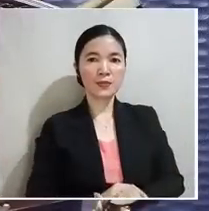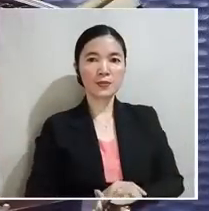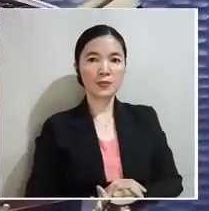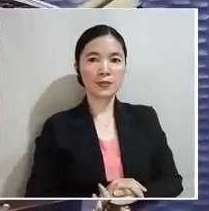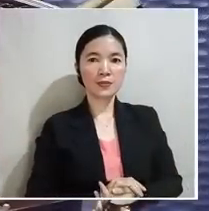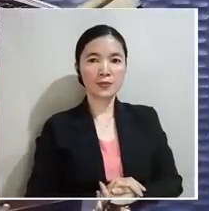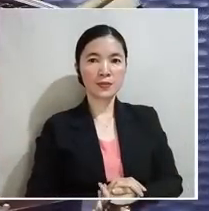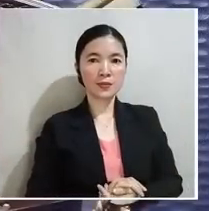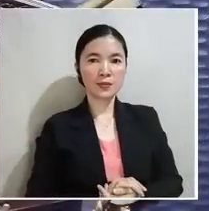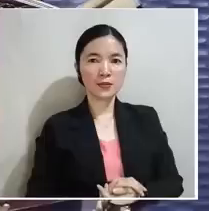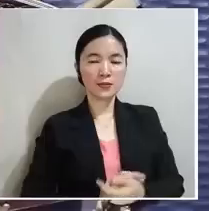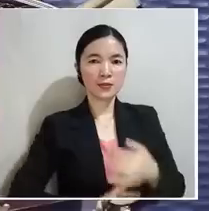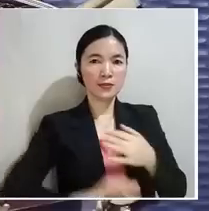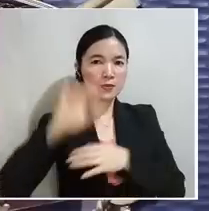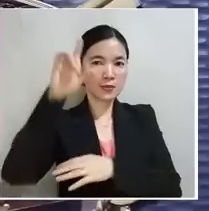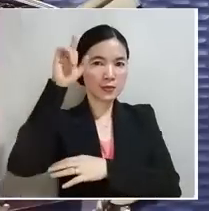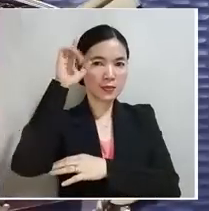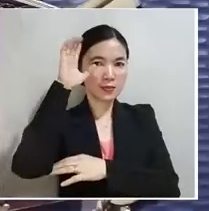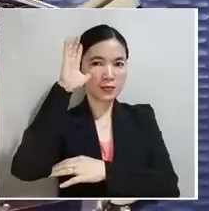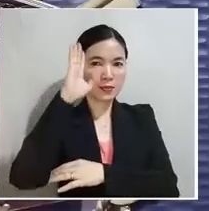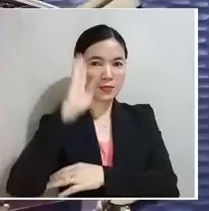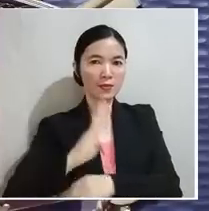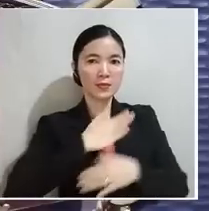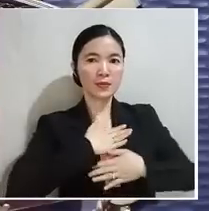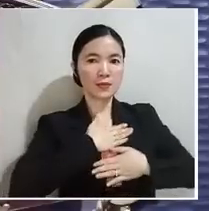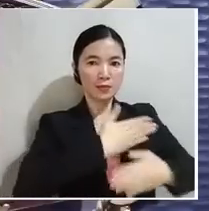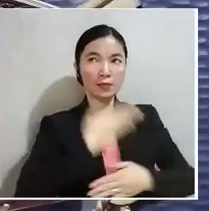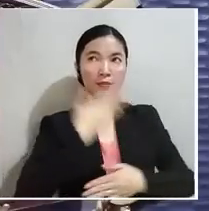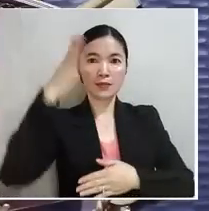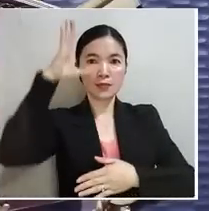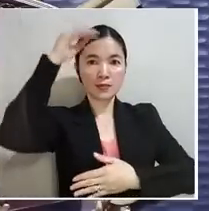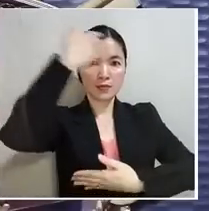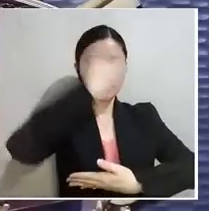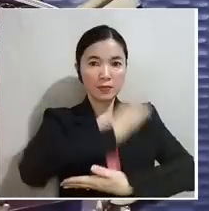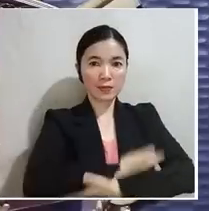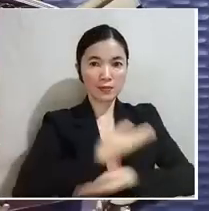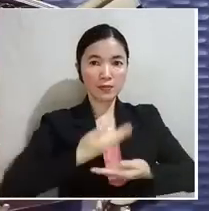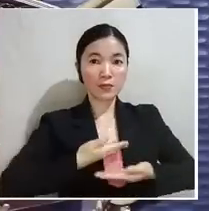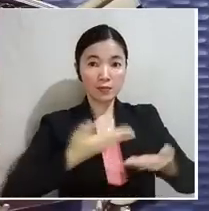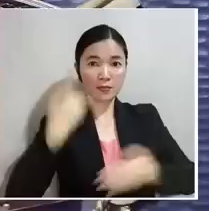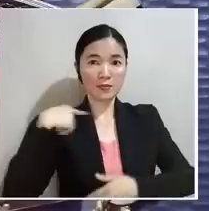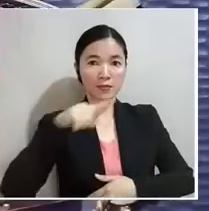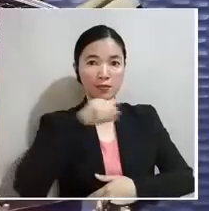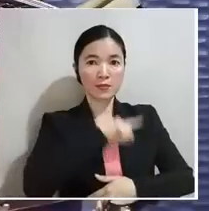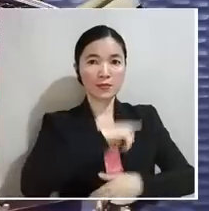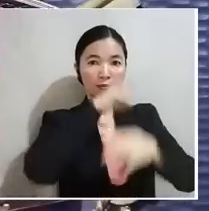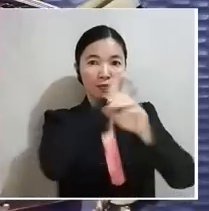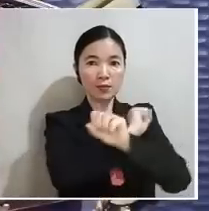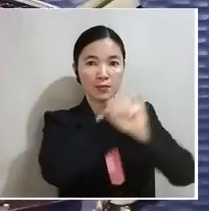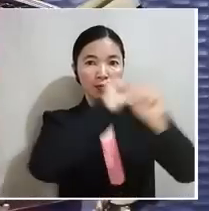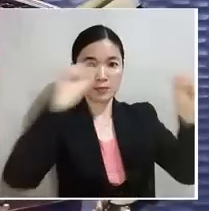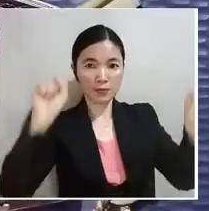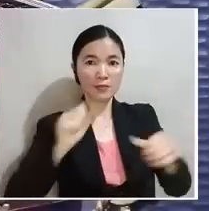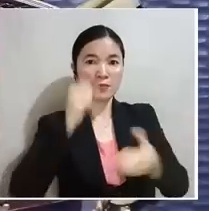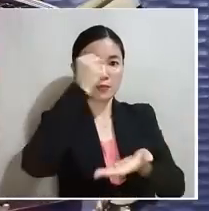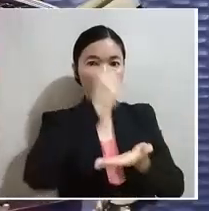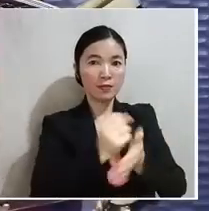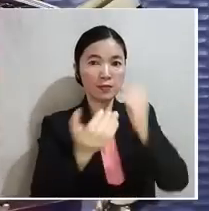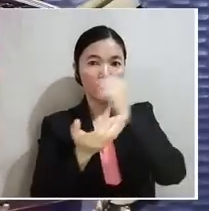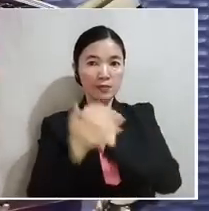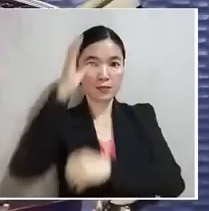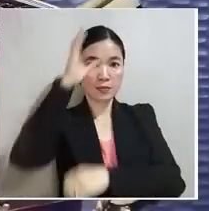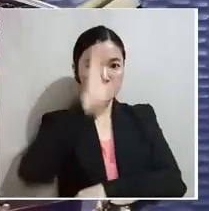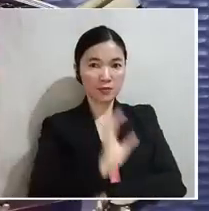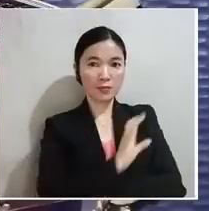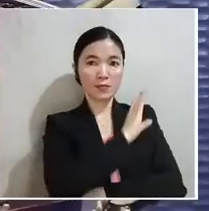O God, who willed your Son to submit for our sake to the yoke of the cross, so that